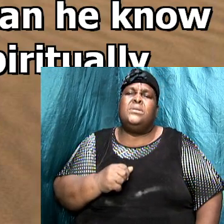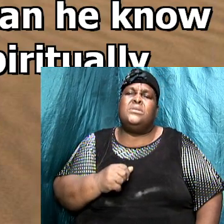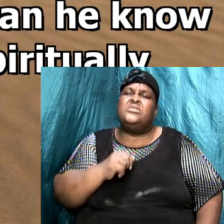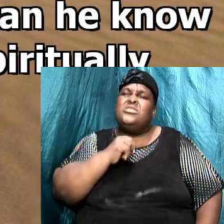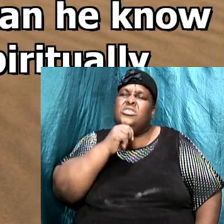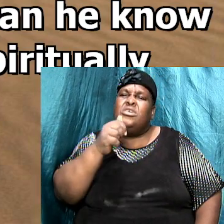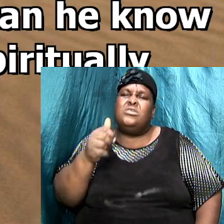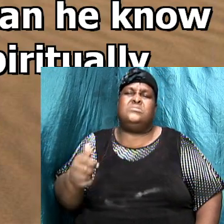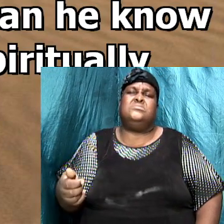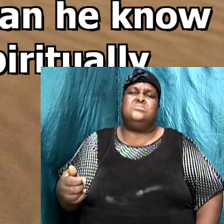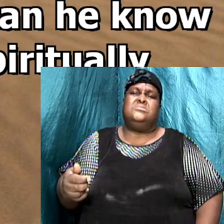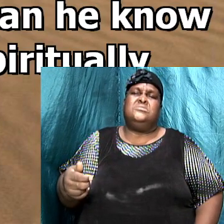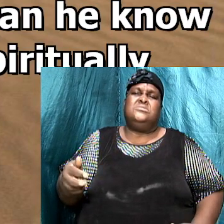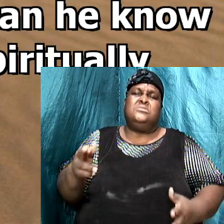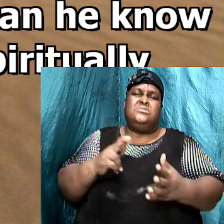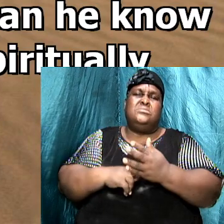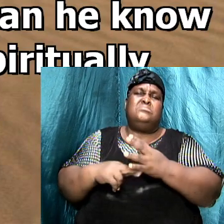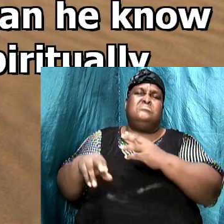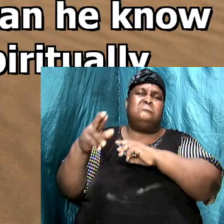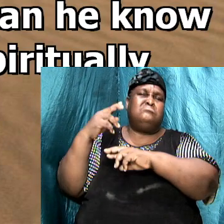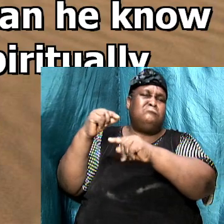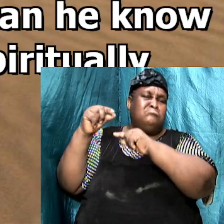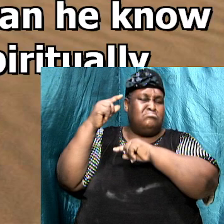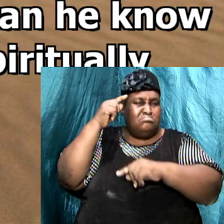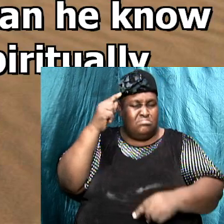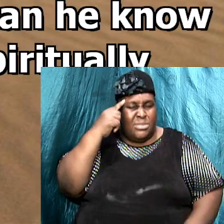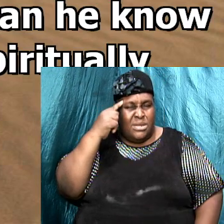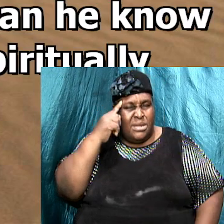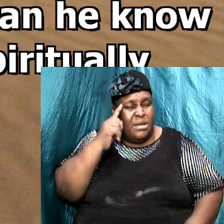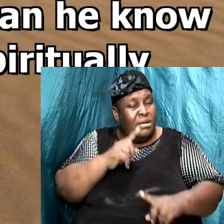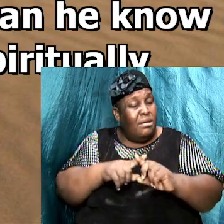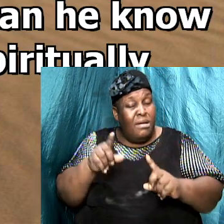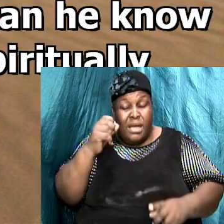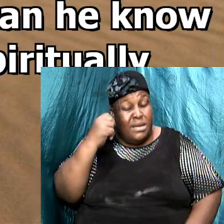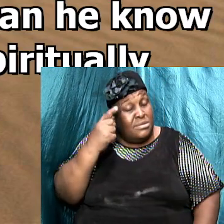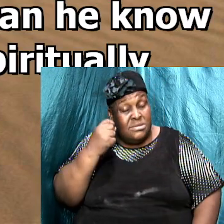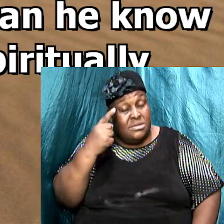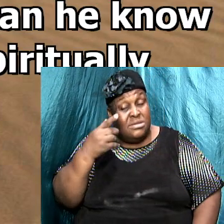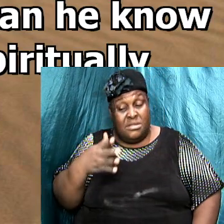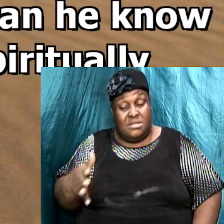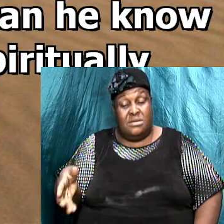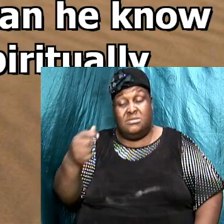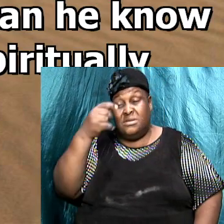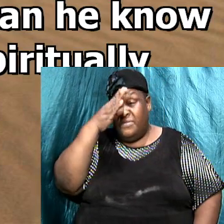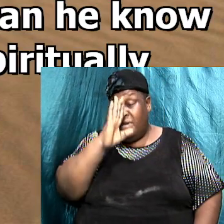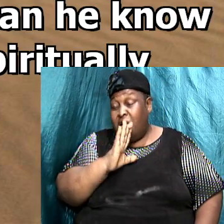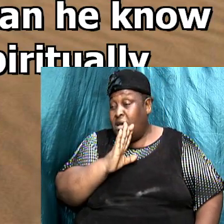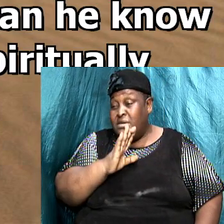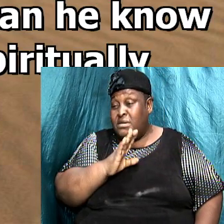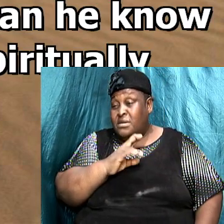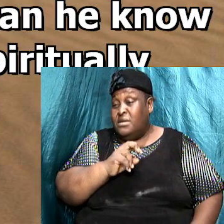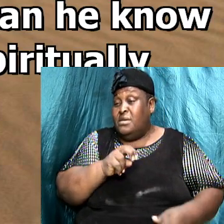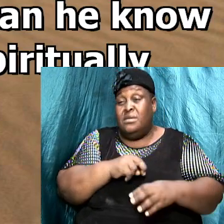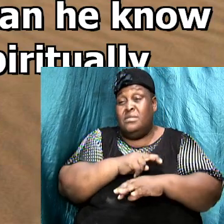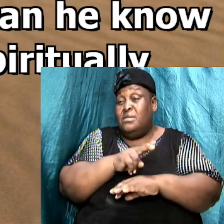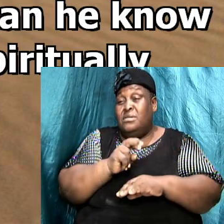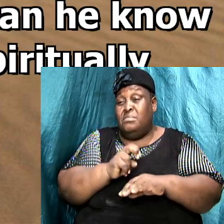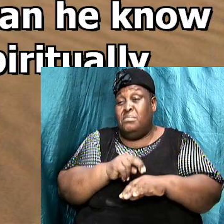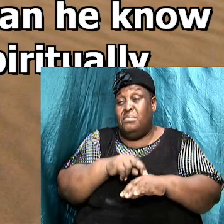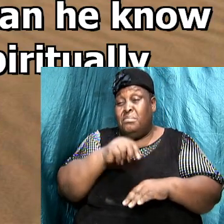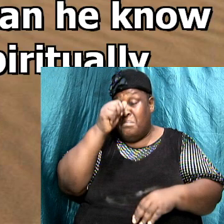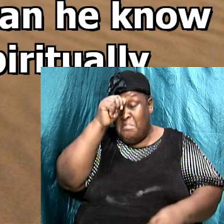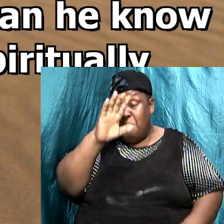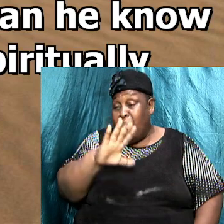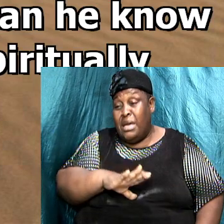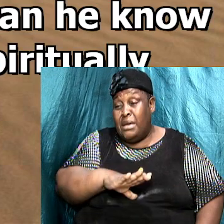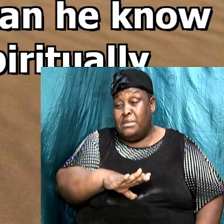unregenerated mind cannot understand the things of God. The natural man cannot understand the things of the